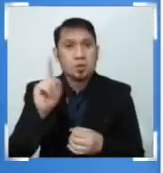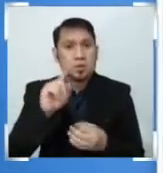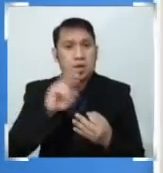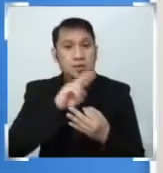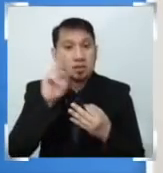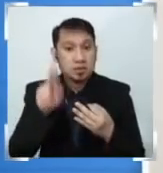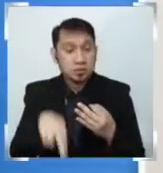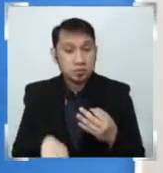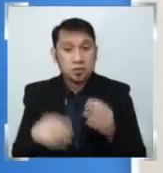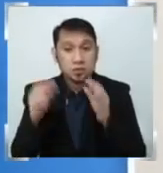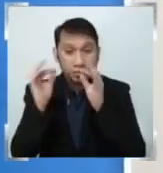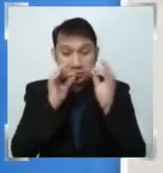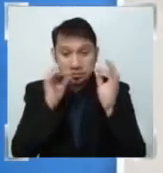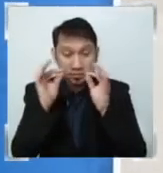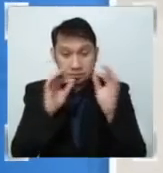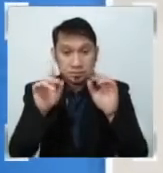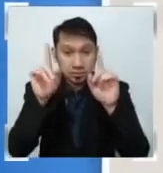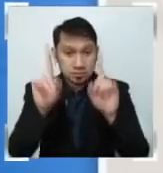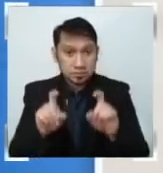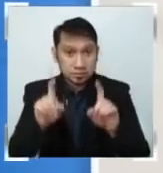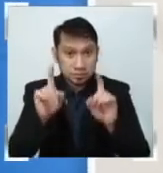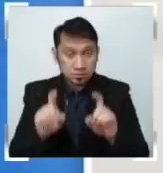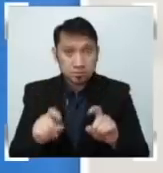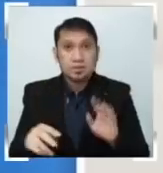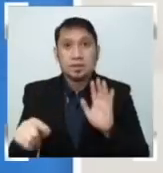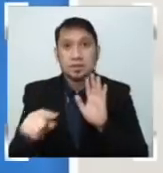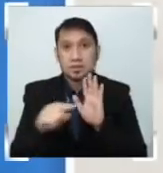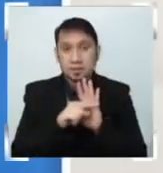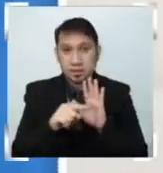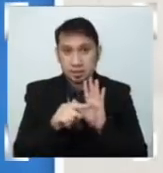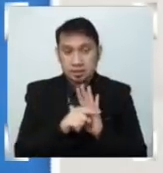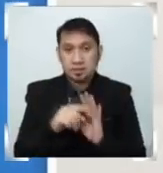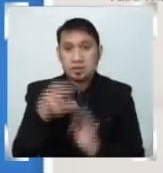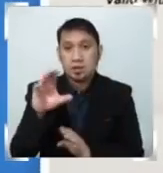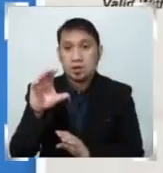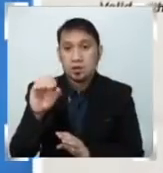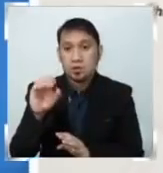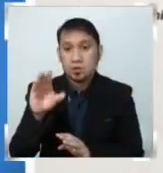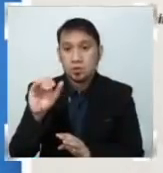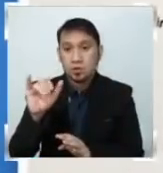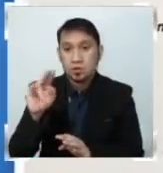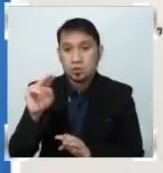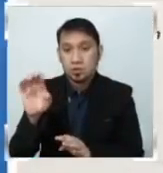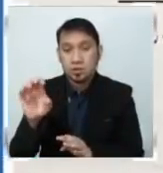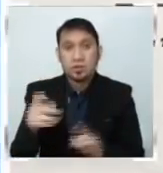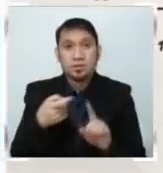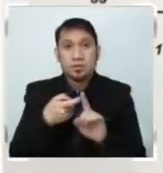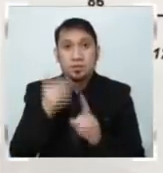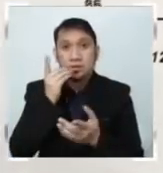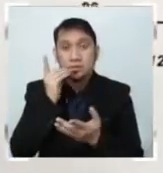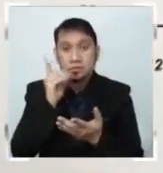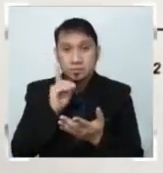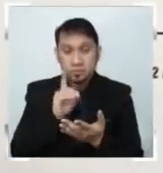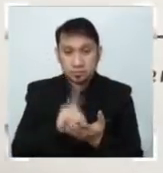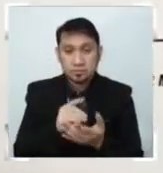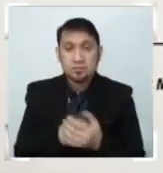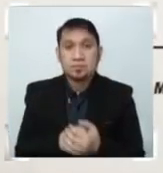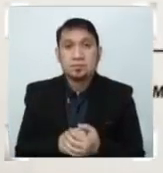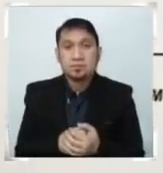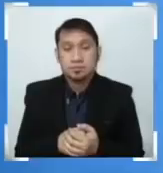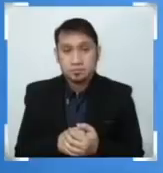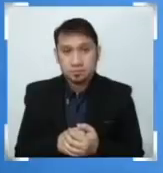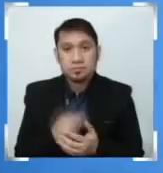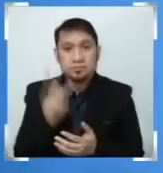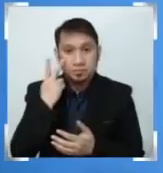ng St. Luke's BGC, negative sa cocaine base sa dokumento mula kay Attorney Vic Rodriguez, Chief of Staff ni